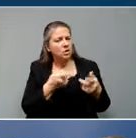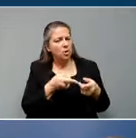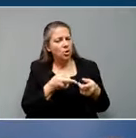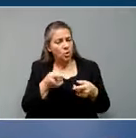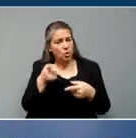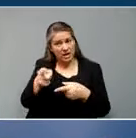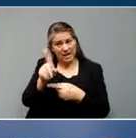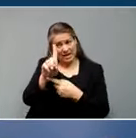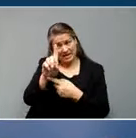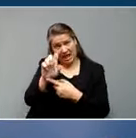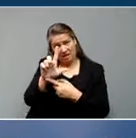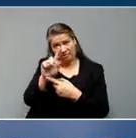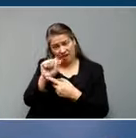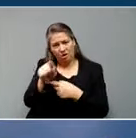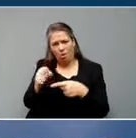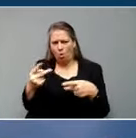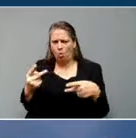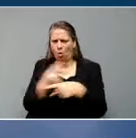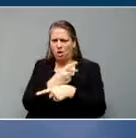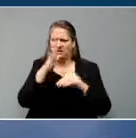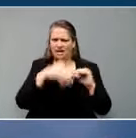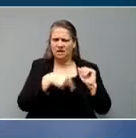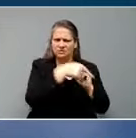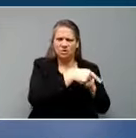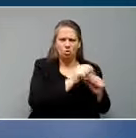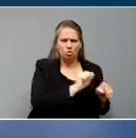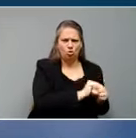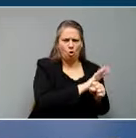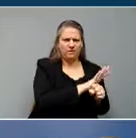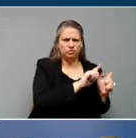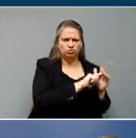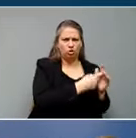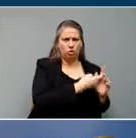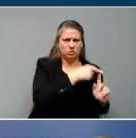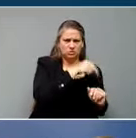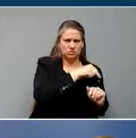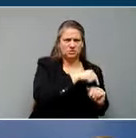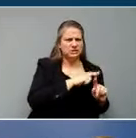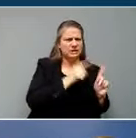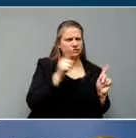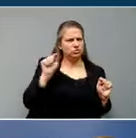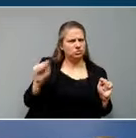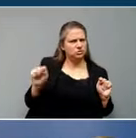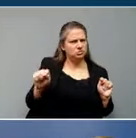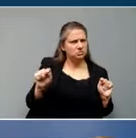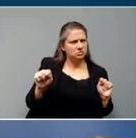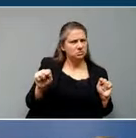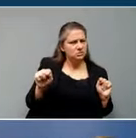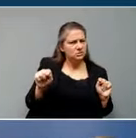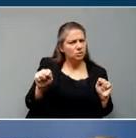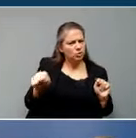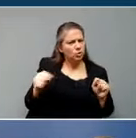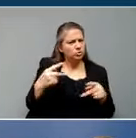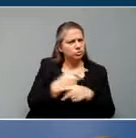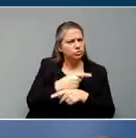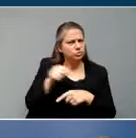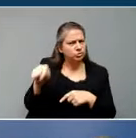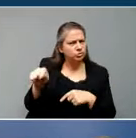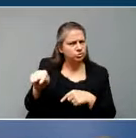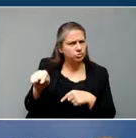original strain of this pandemic. And think about this. It's that level right now, even